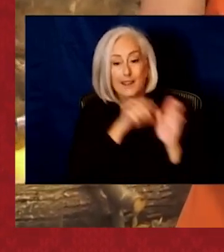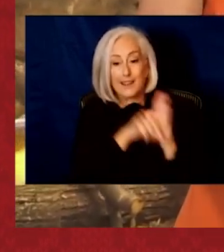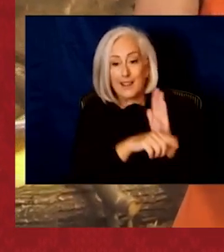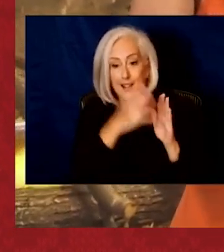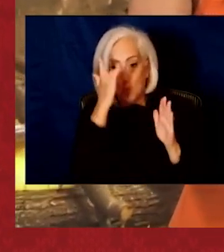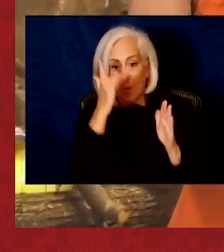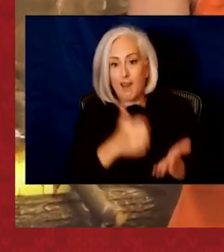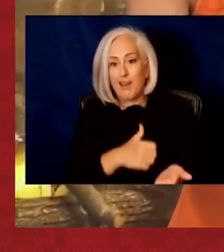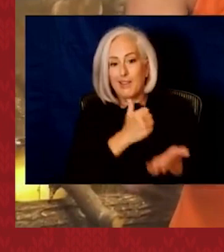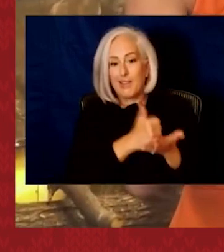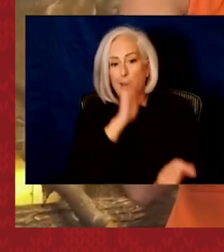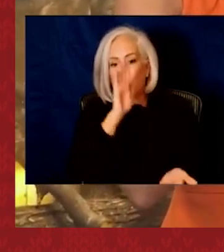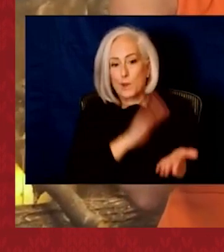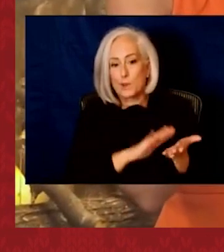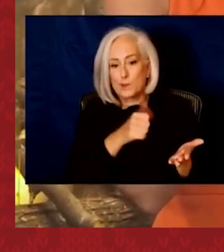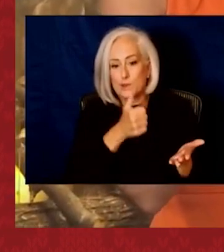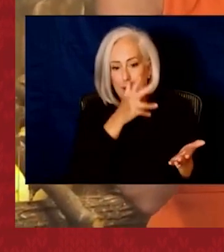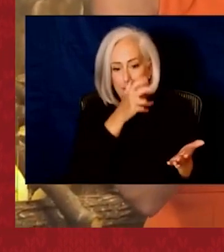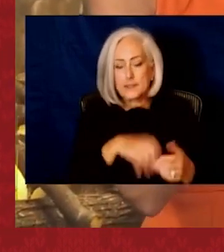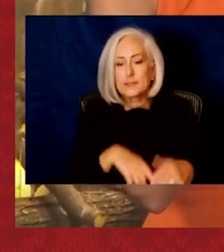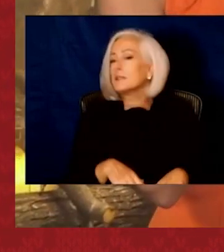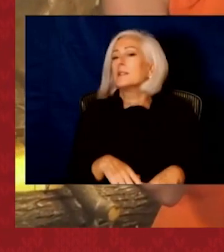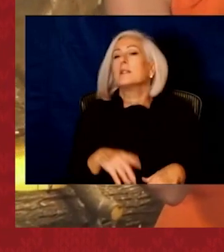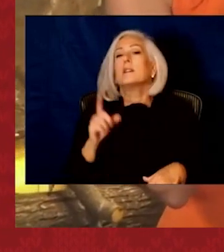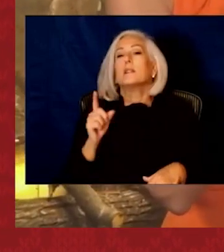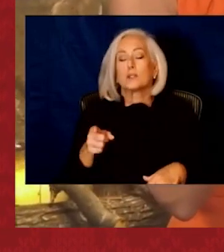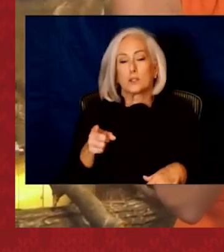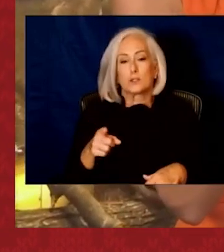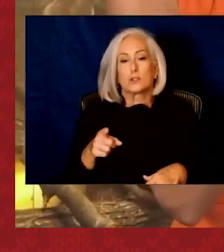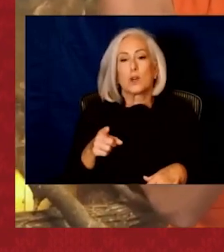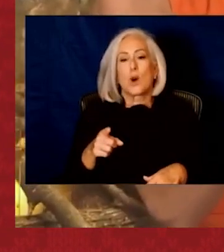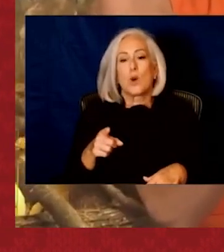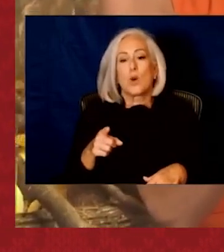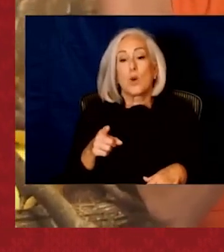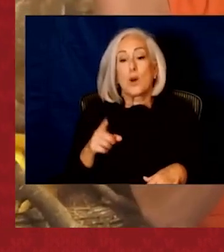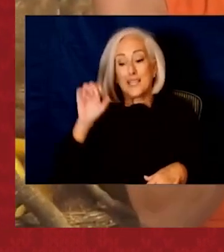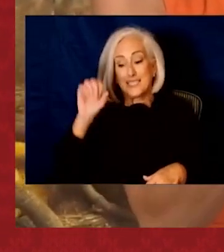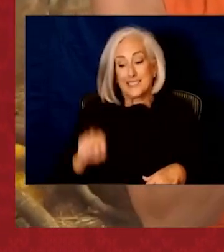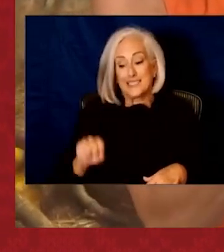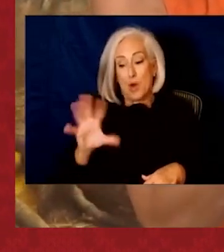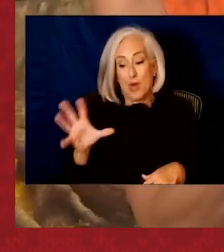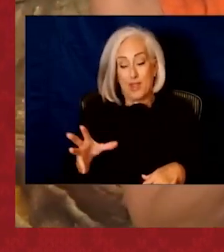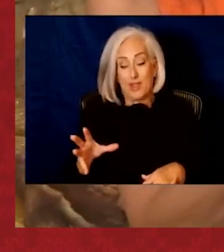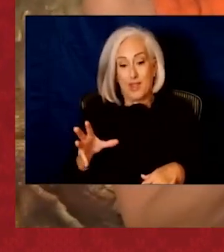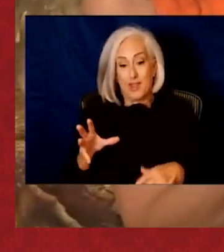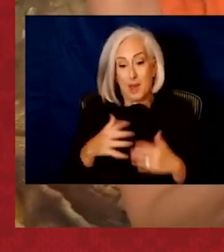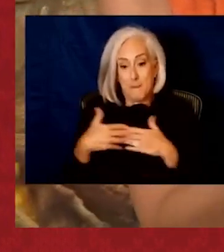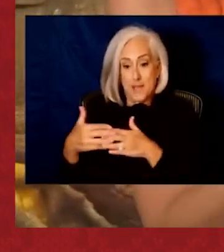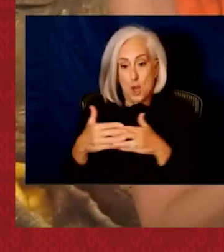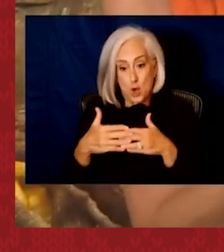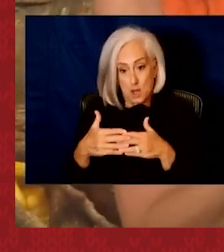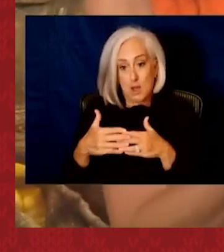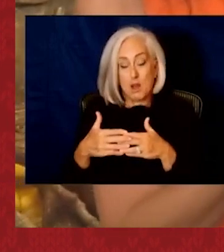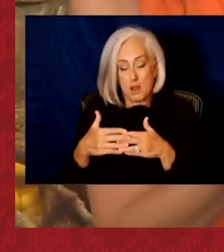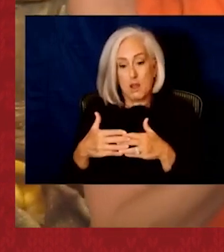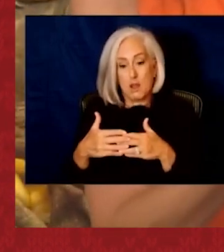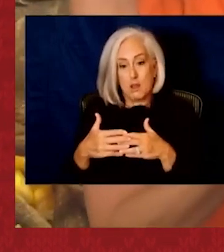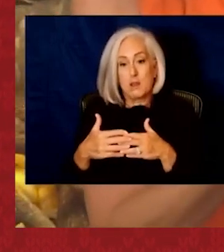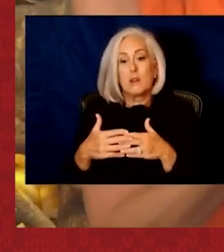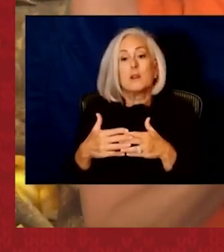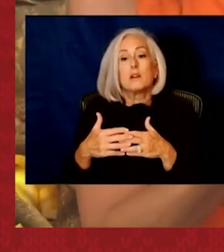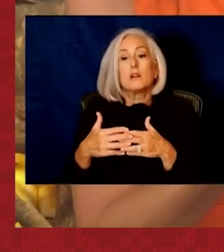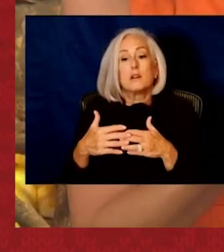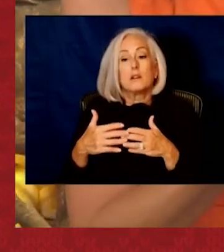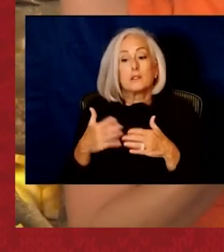down. Okay. In fact, there are some cultures down in South America that have a certain type of snake sort of as pets around